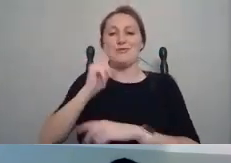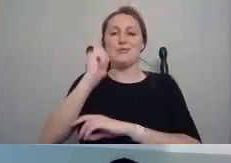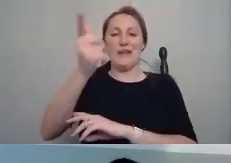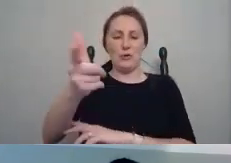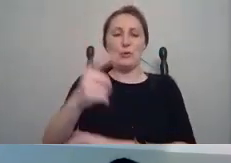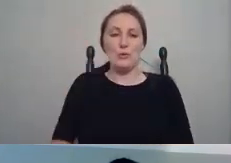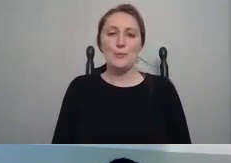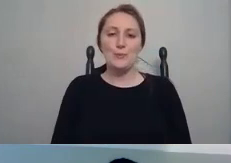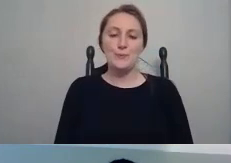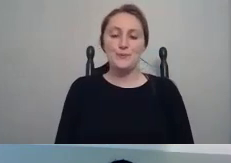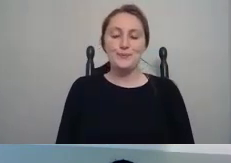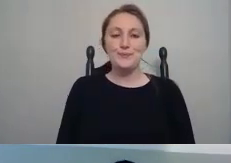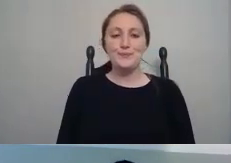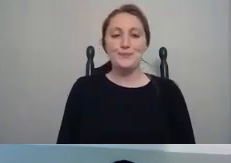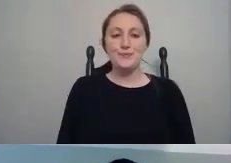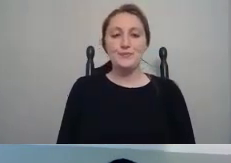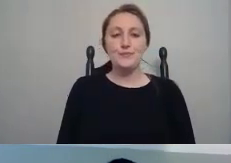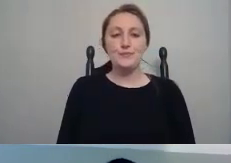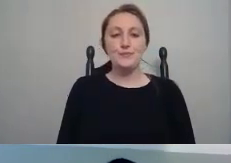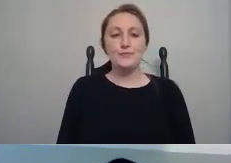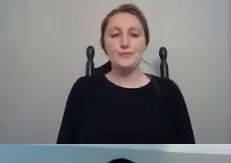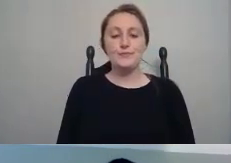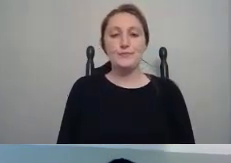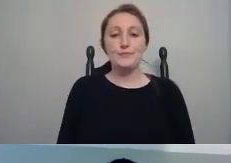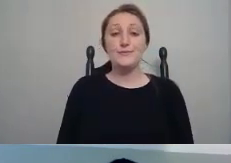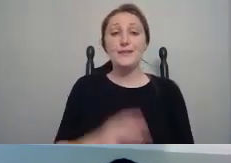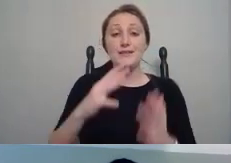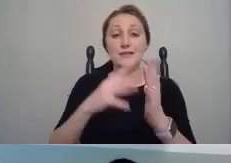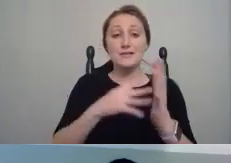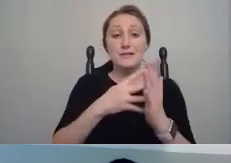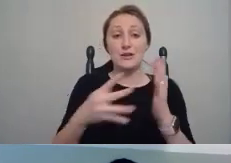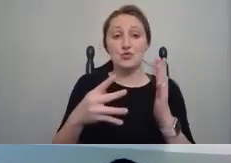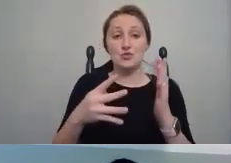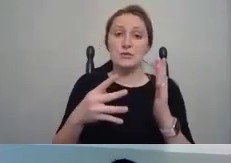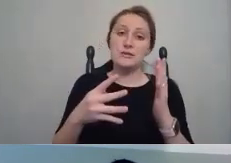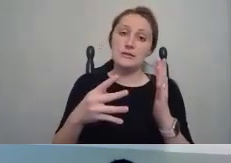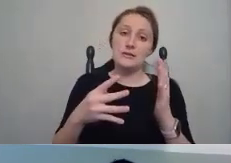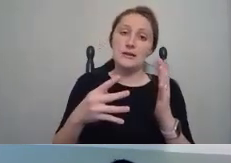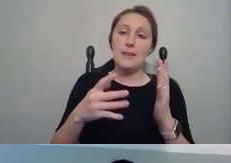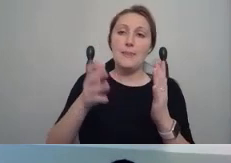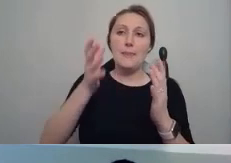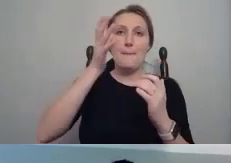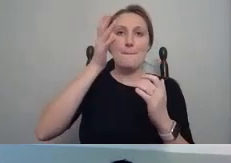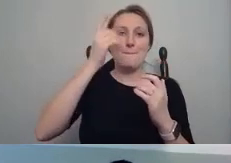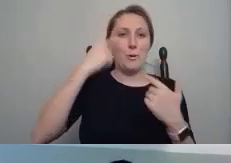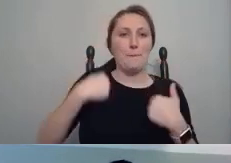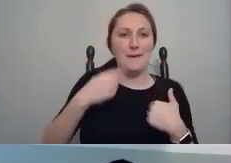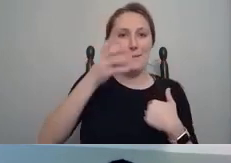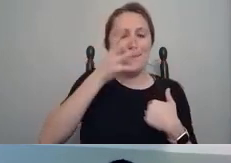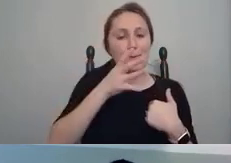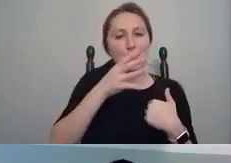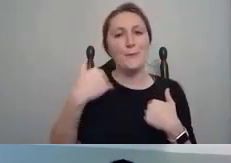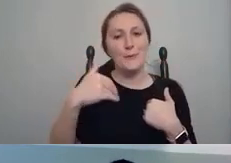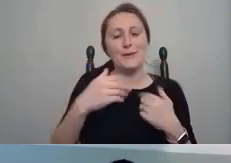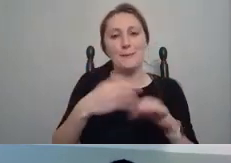to. I think the schedule, for me as a parent, schedule is front of mind. Like, what is my life going to be like for my two girls